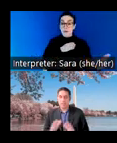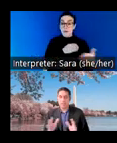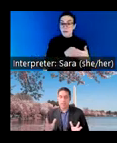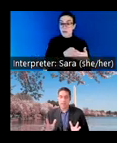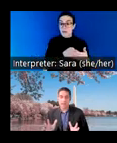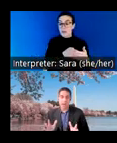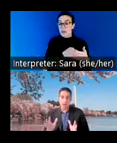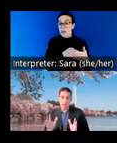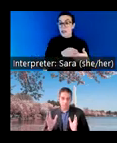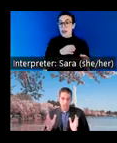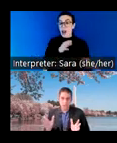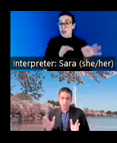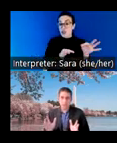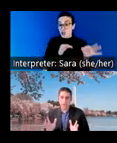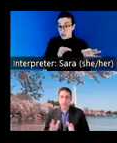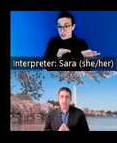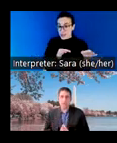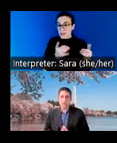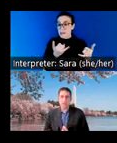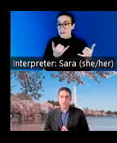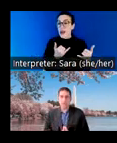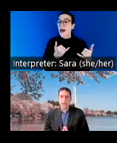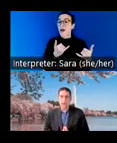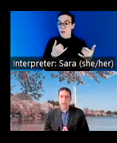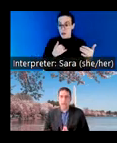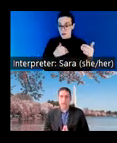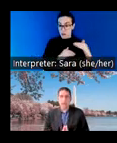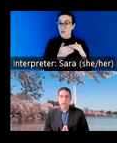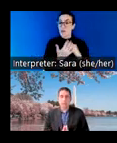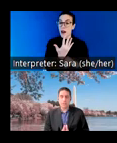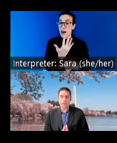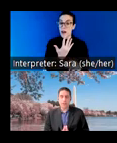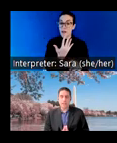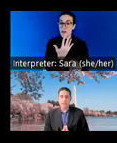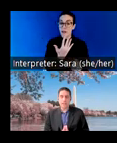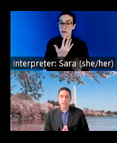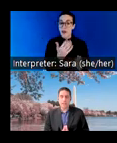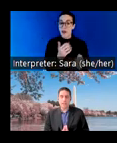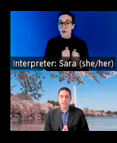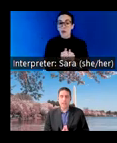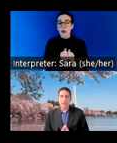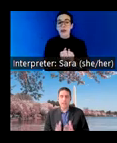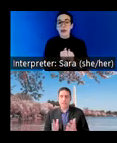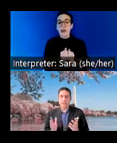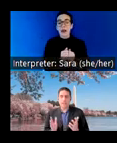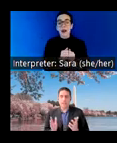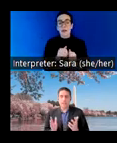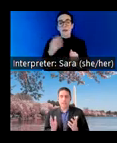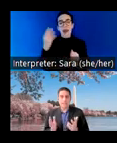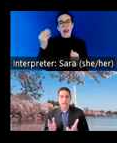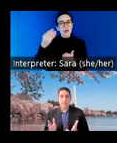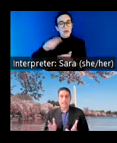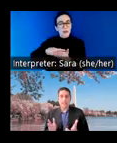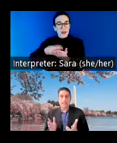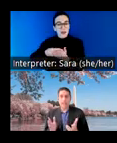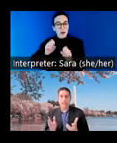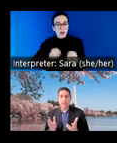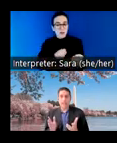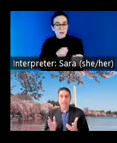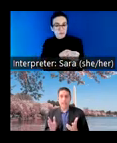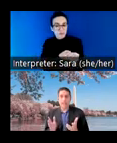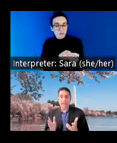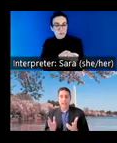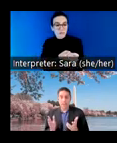attorneys supplemented now, we're up to 5 supplemented by external funding, as well as the salaries